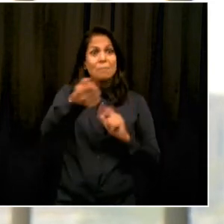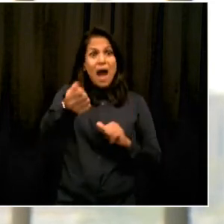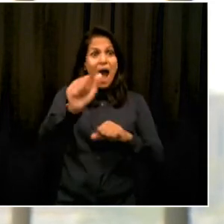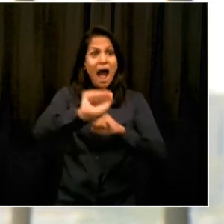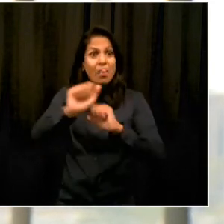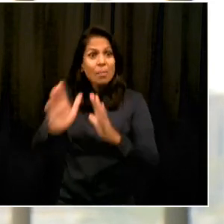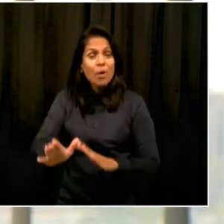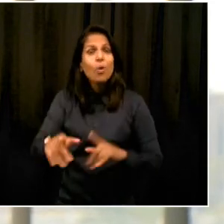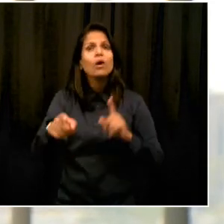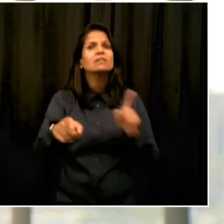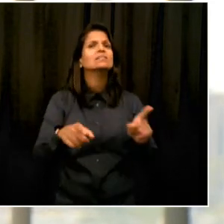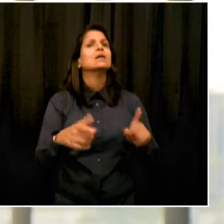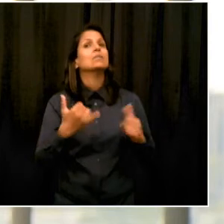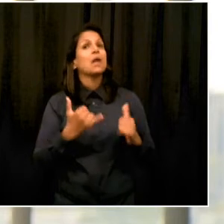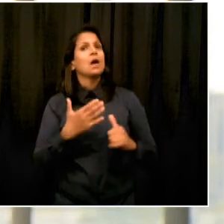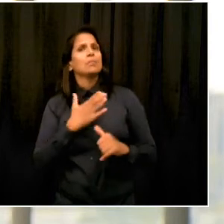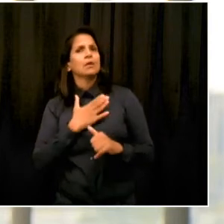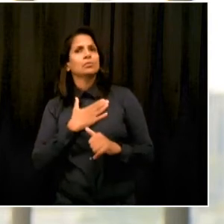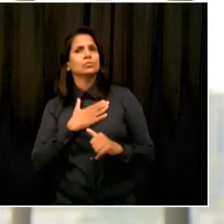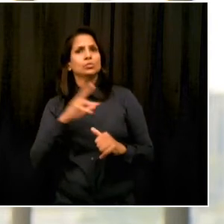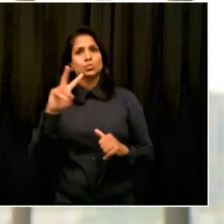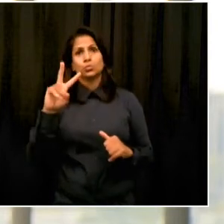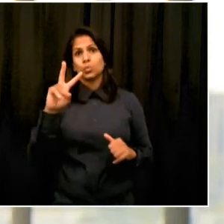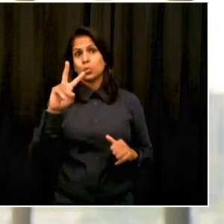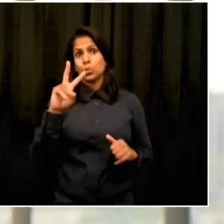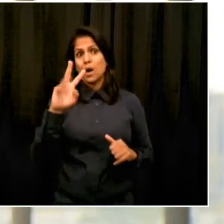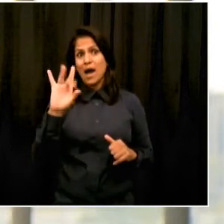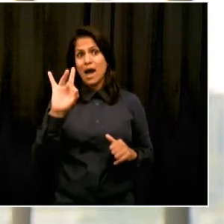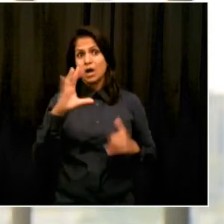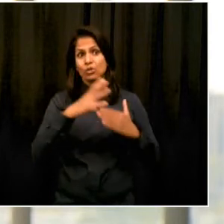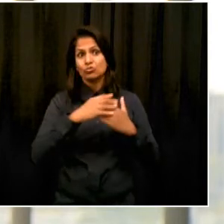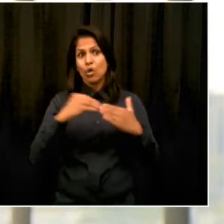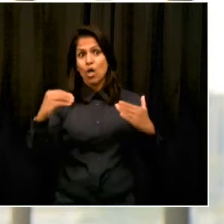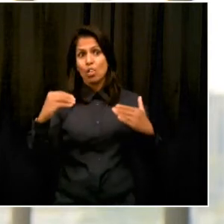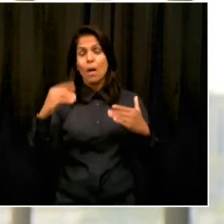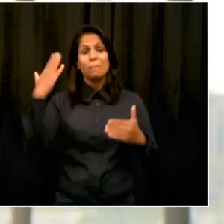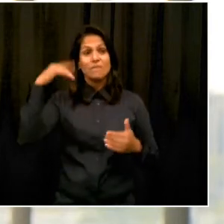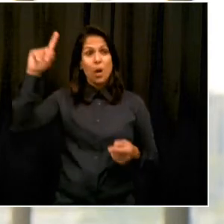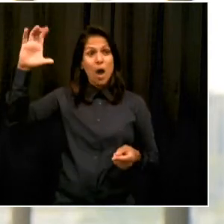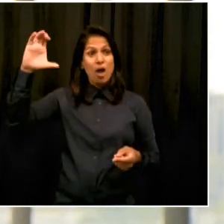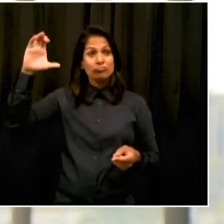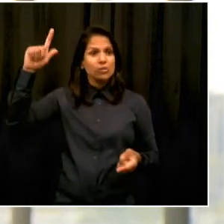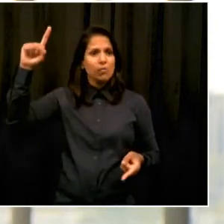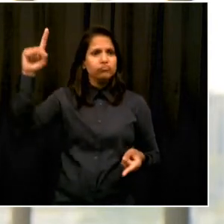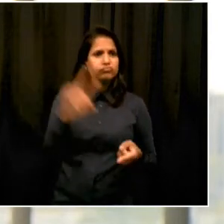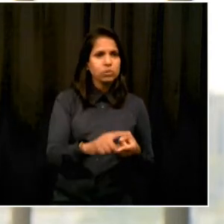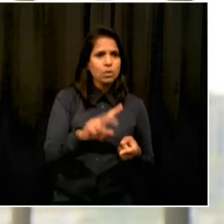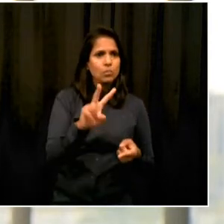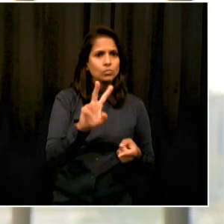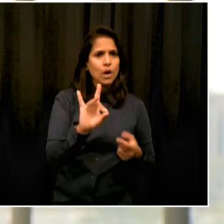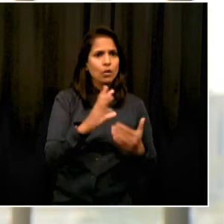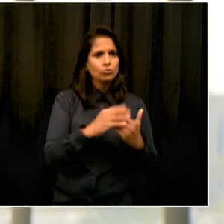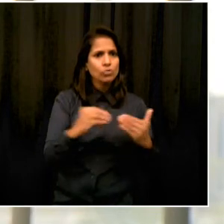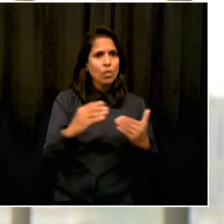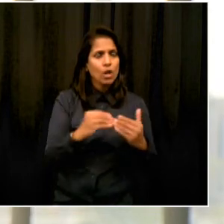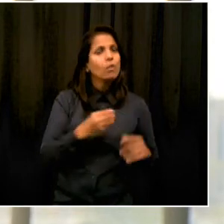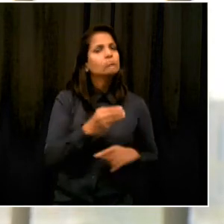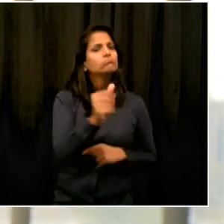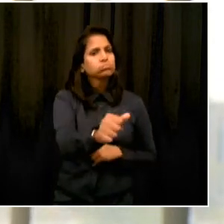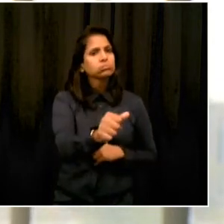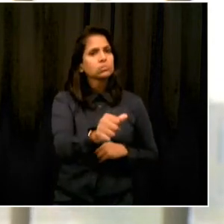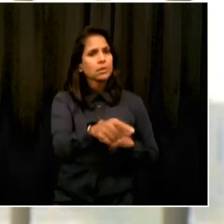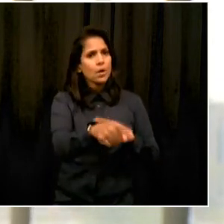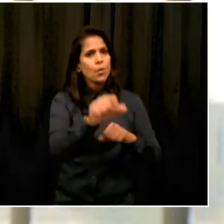competition that we launched today, we're looking for tests that cost between $5 and $10 and can be completed within 15 minutes. So we're talking